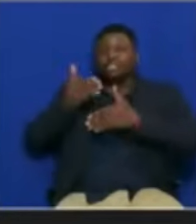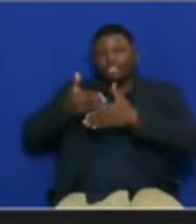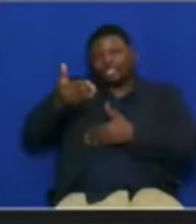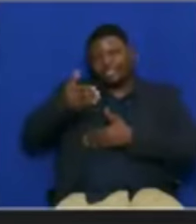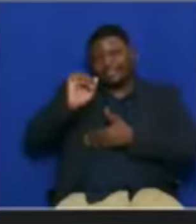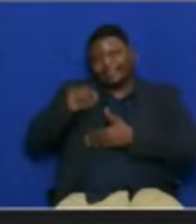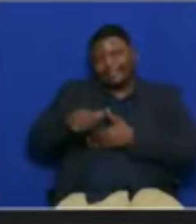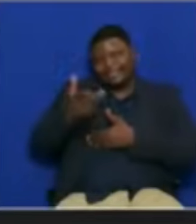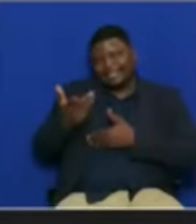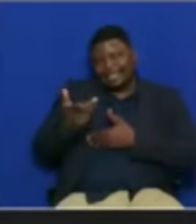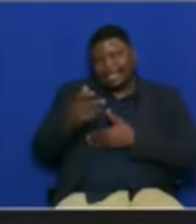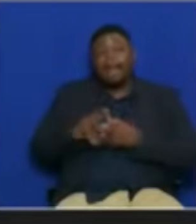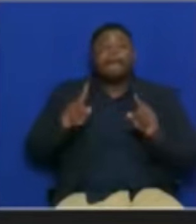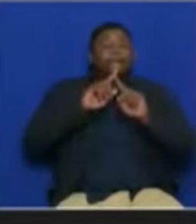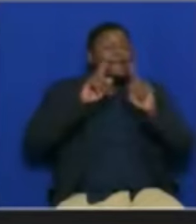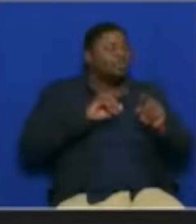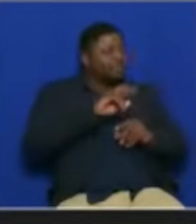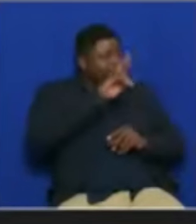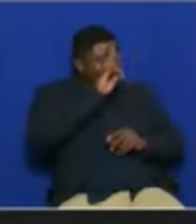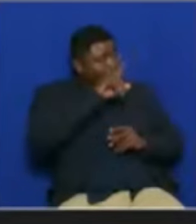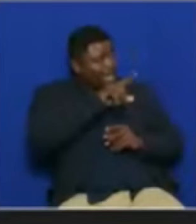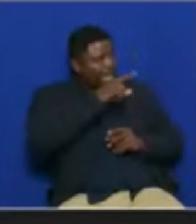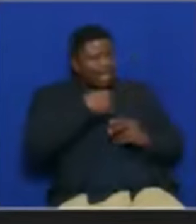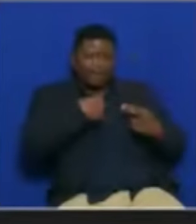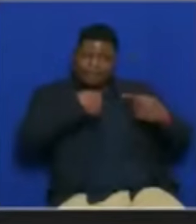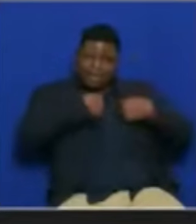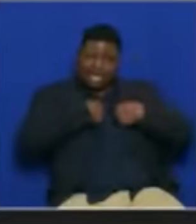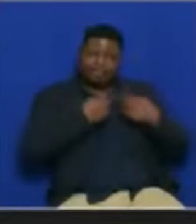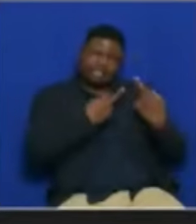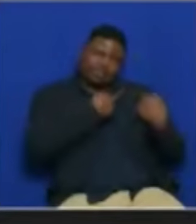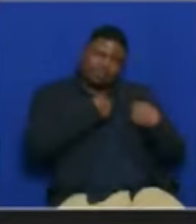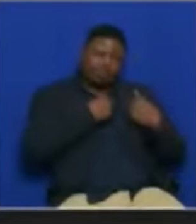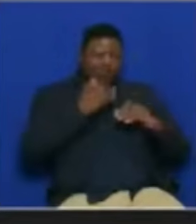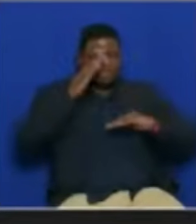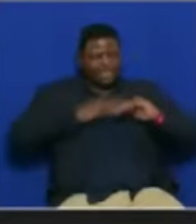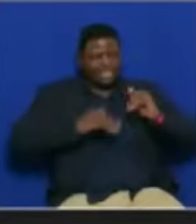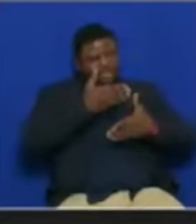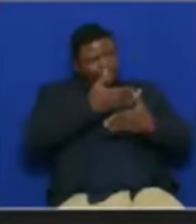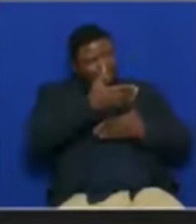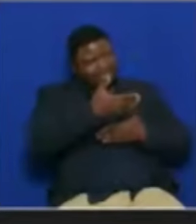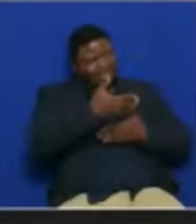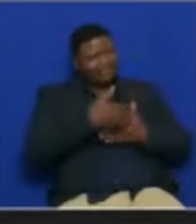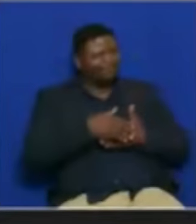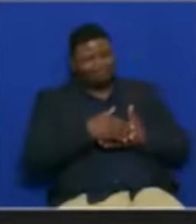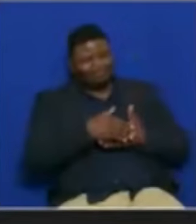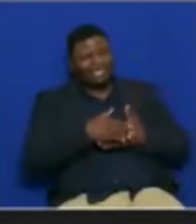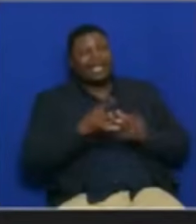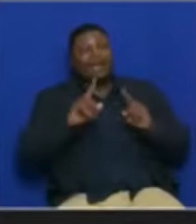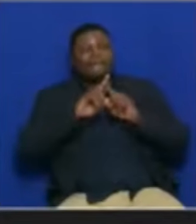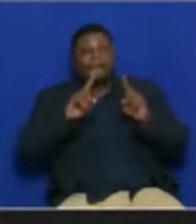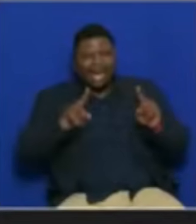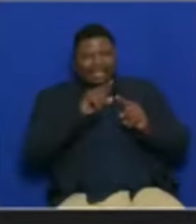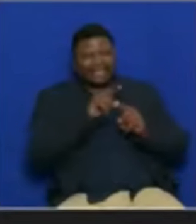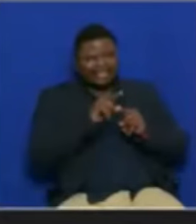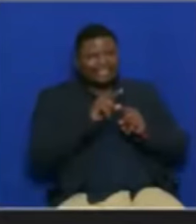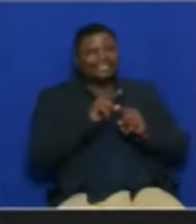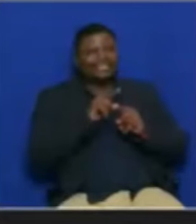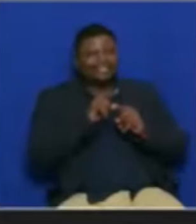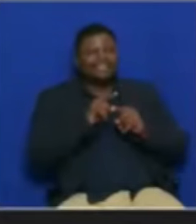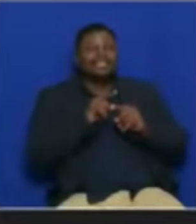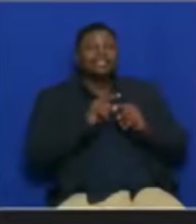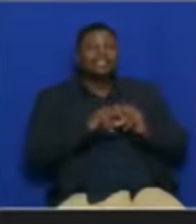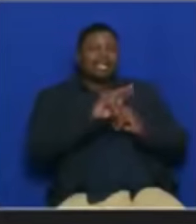sheet. You presented it to court Yes. in arguing for the issue of a warrant. So you made...